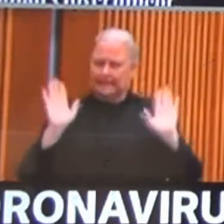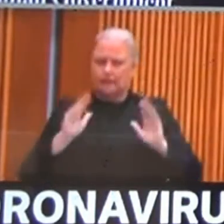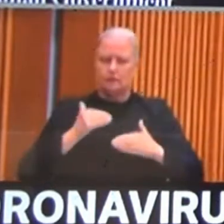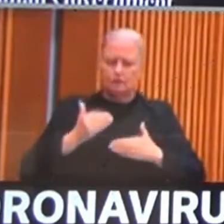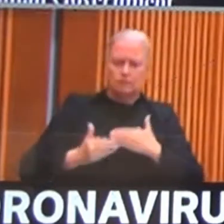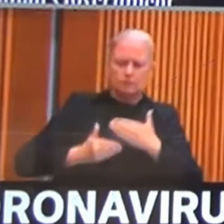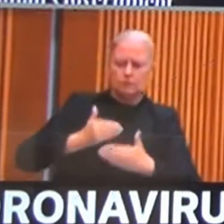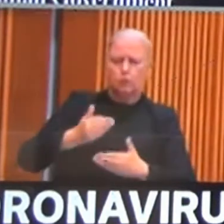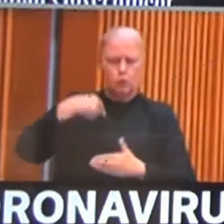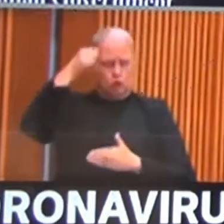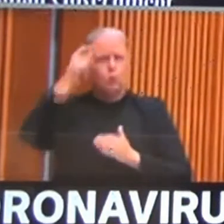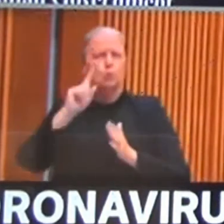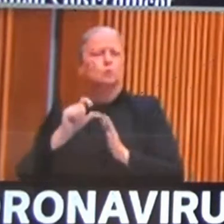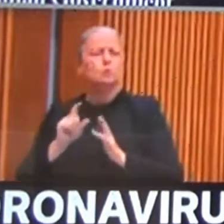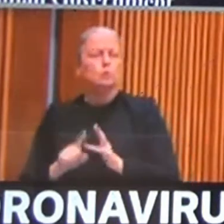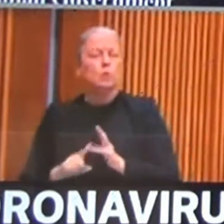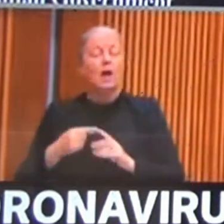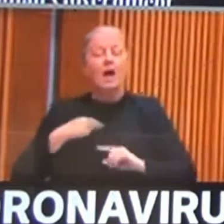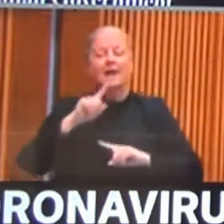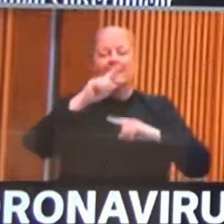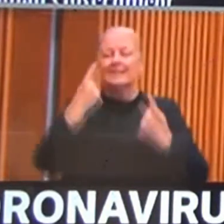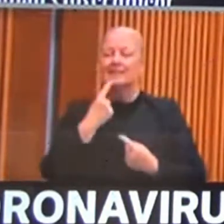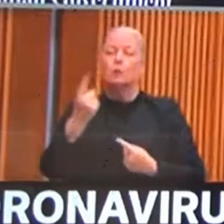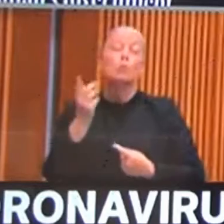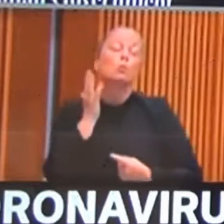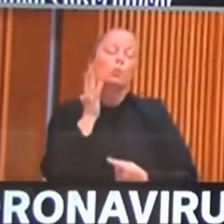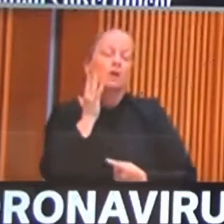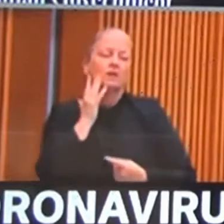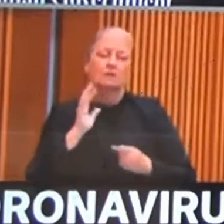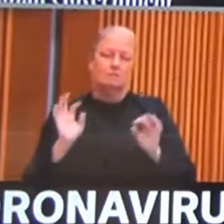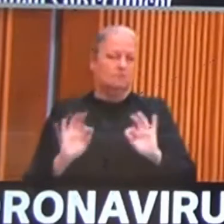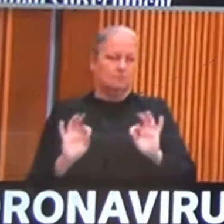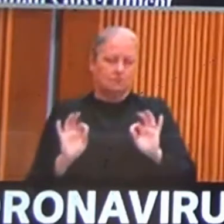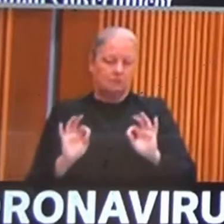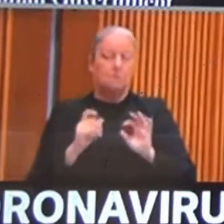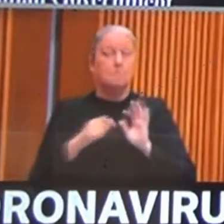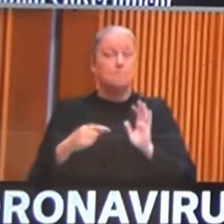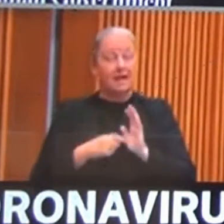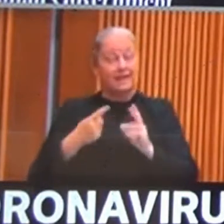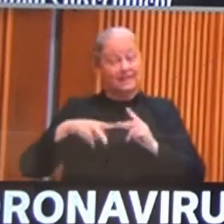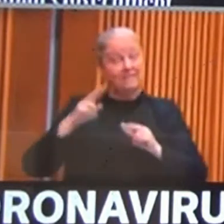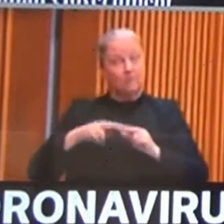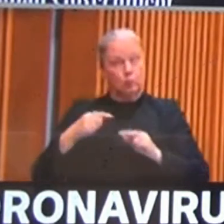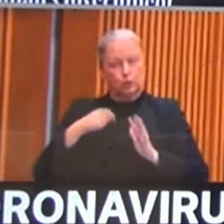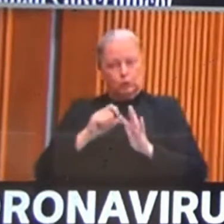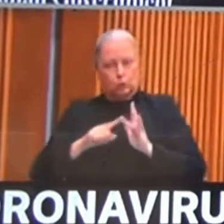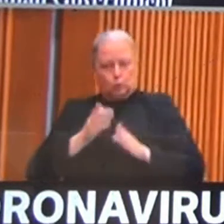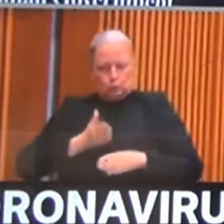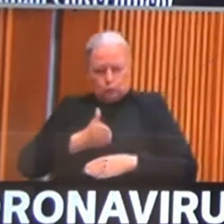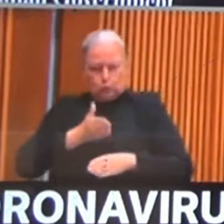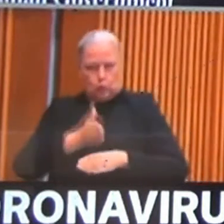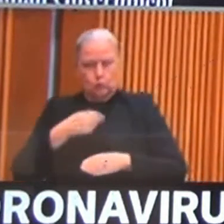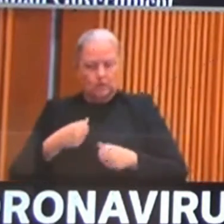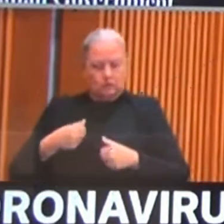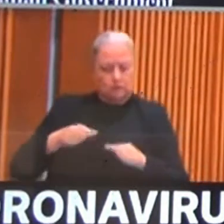that's the important thing. And so I won't speculate on time, but the more successful we are at suppressing